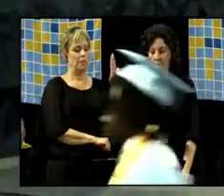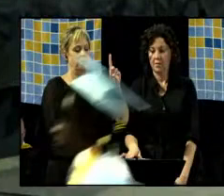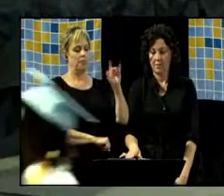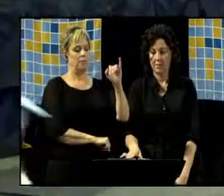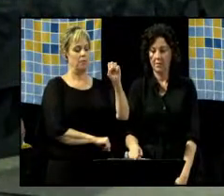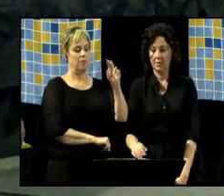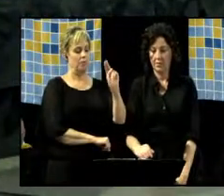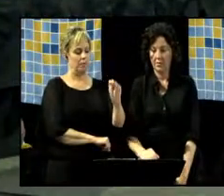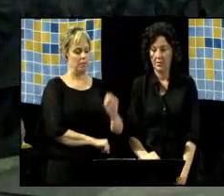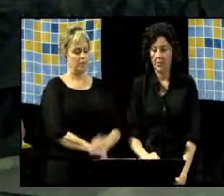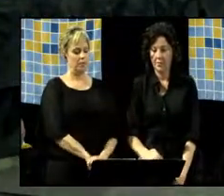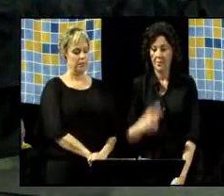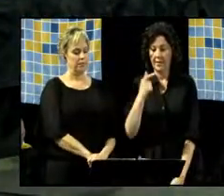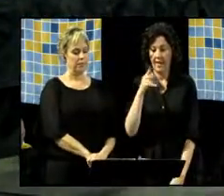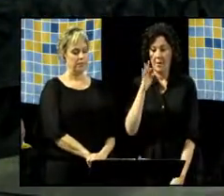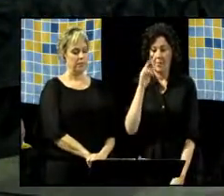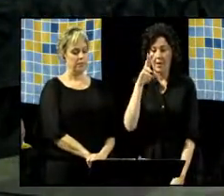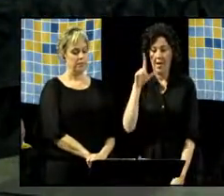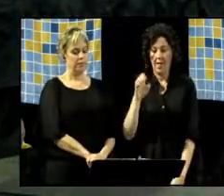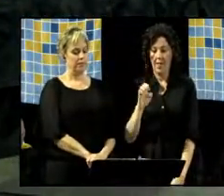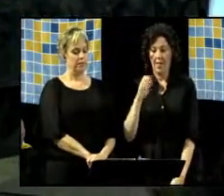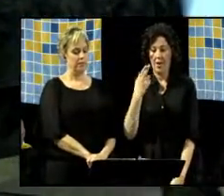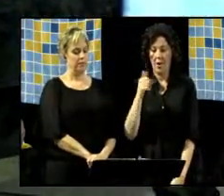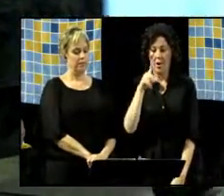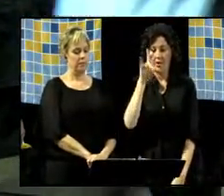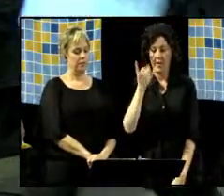Gabrielle Sabrina Ray Hardy.